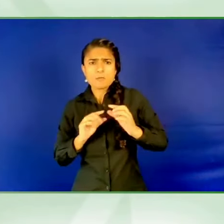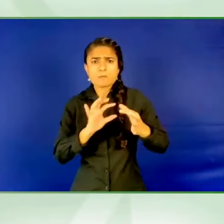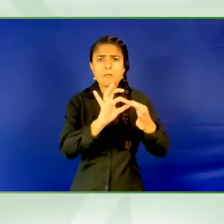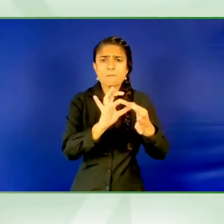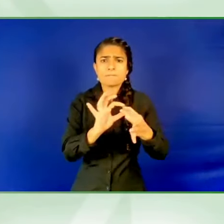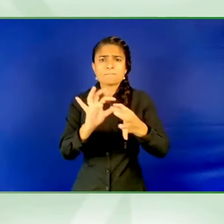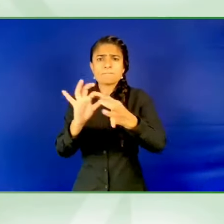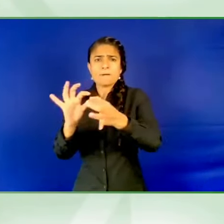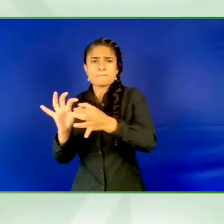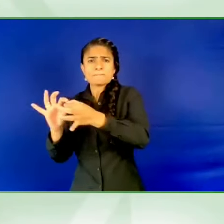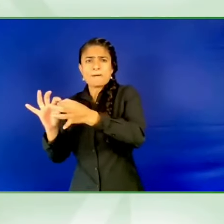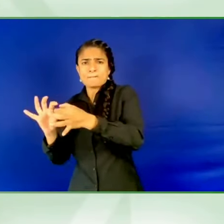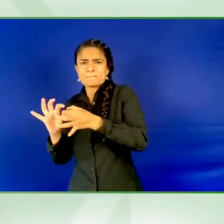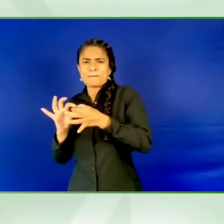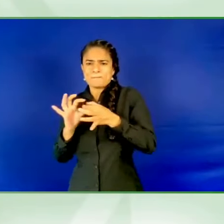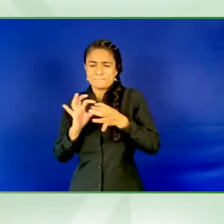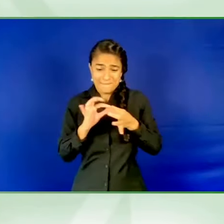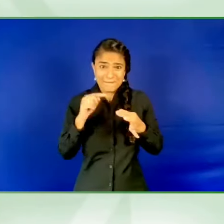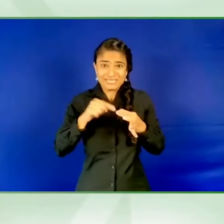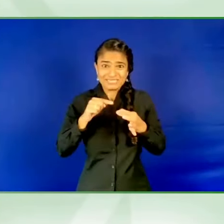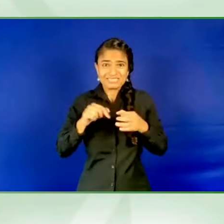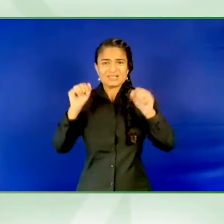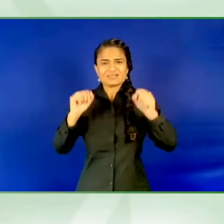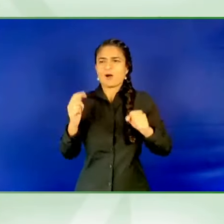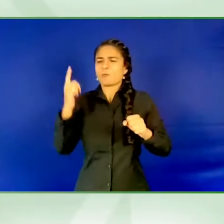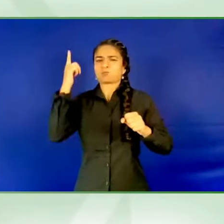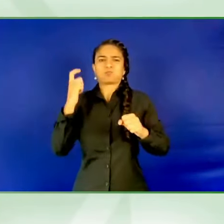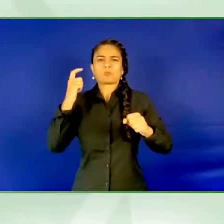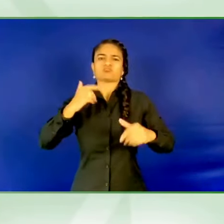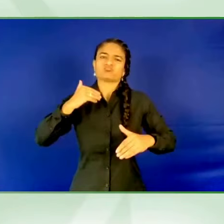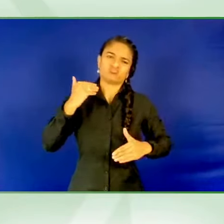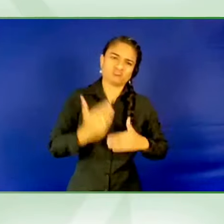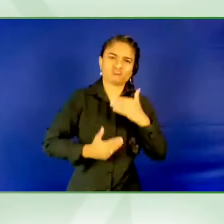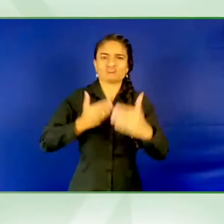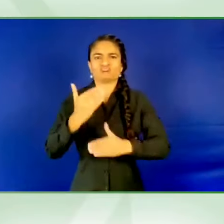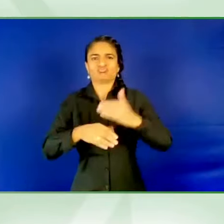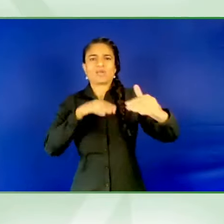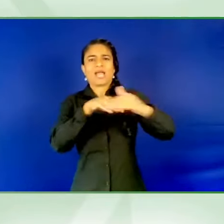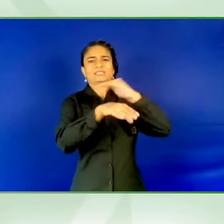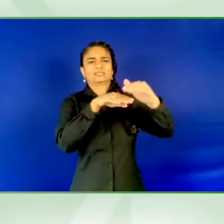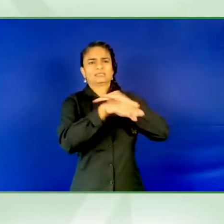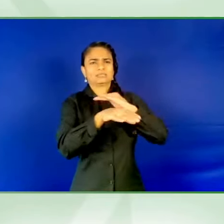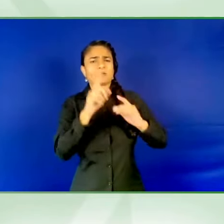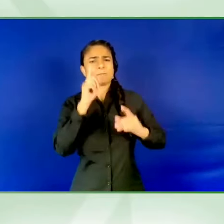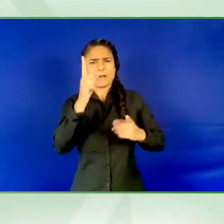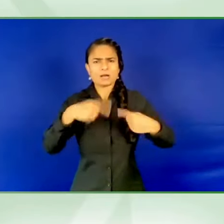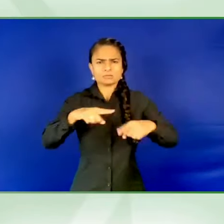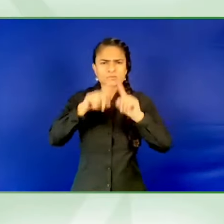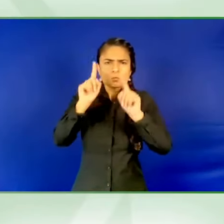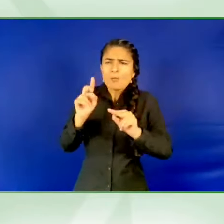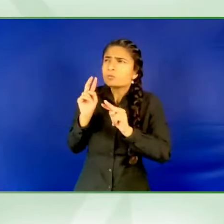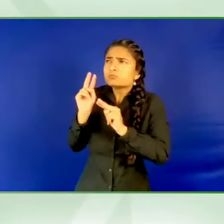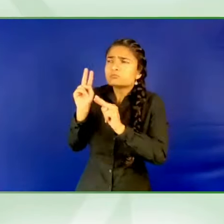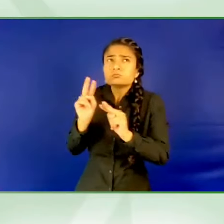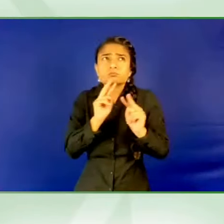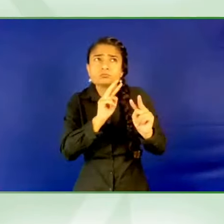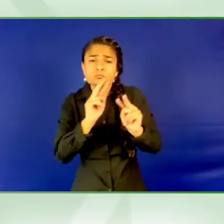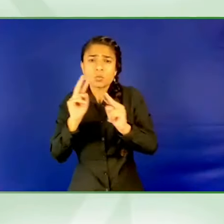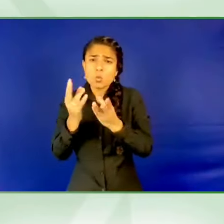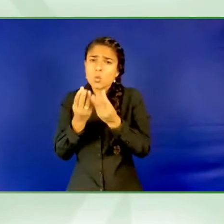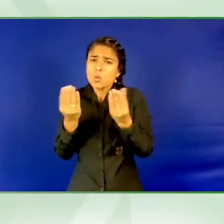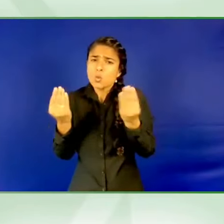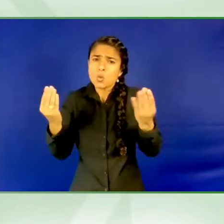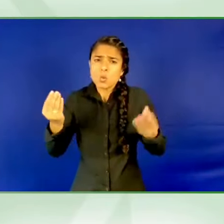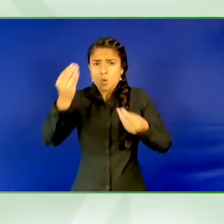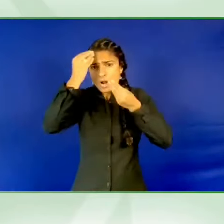it's not duly accessible. So we have to try and make that